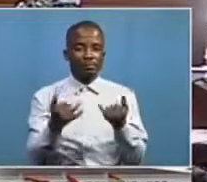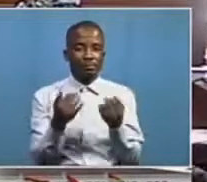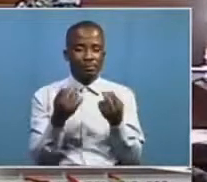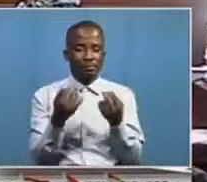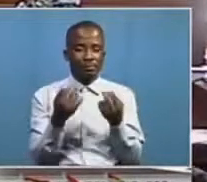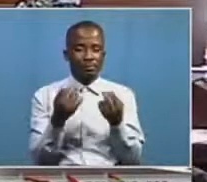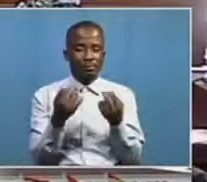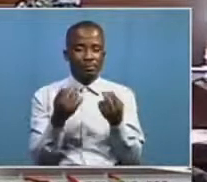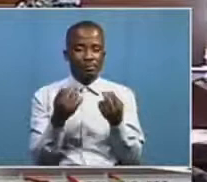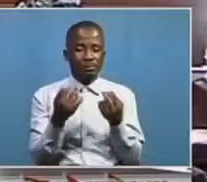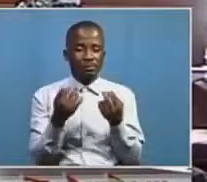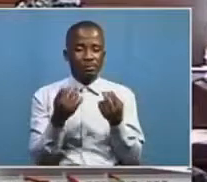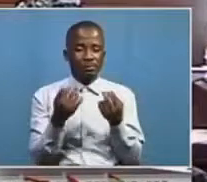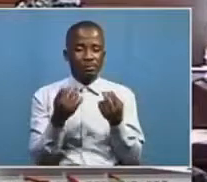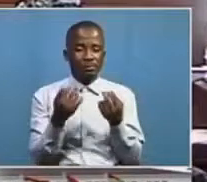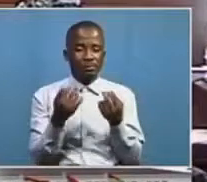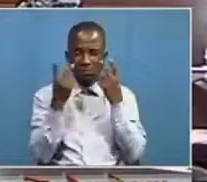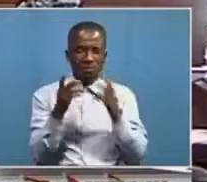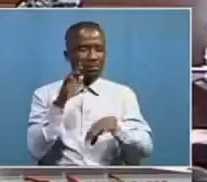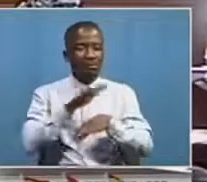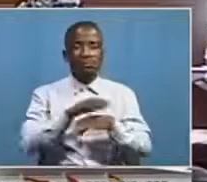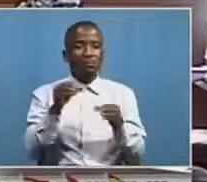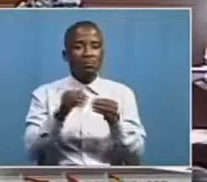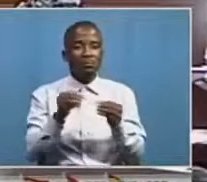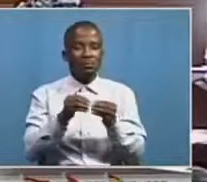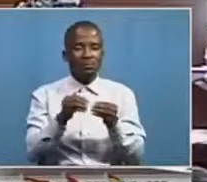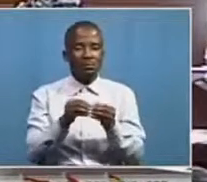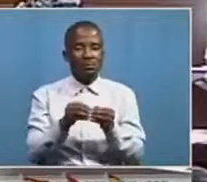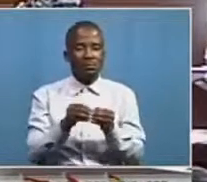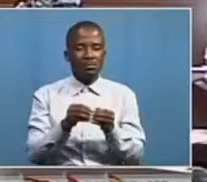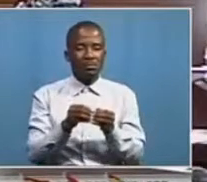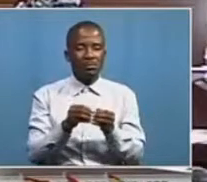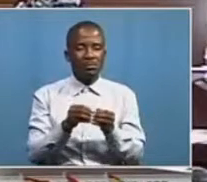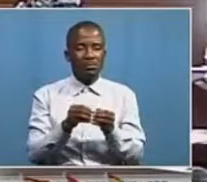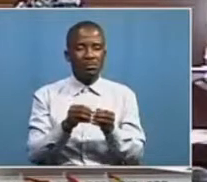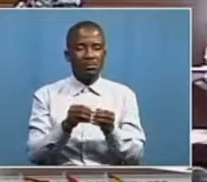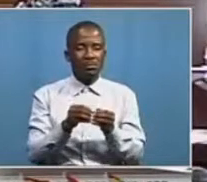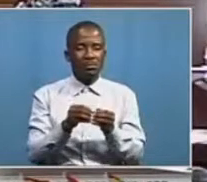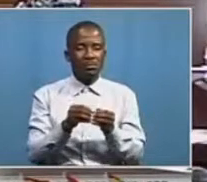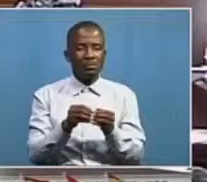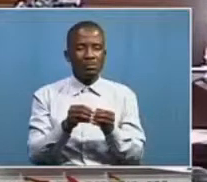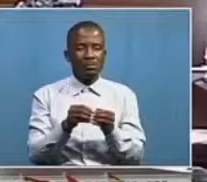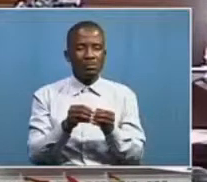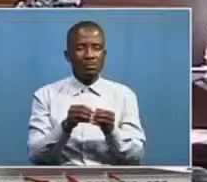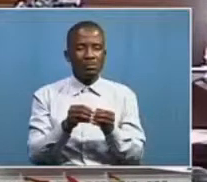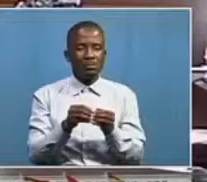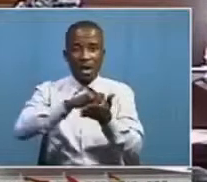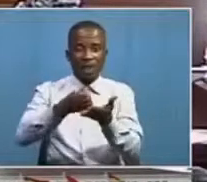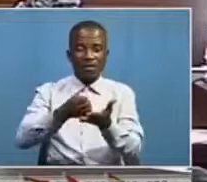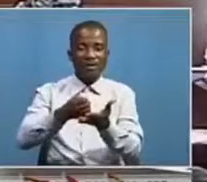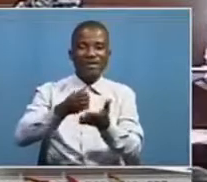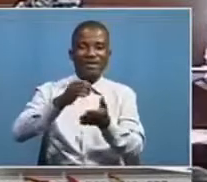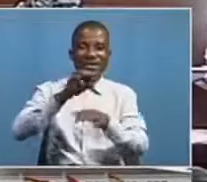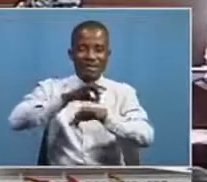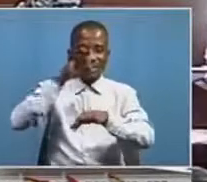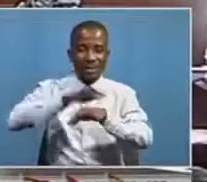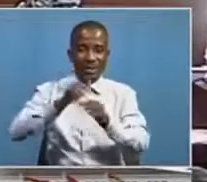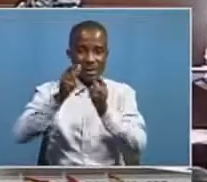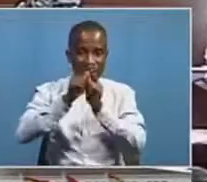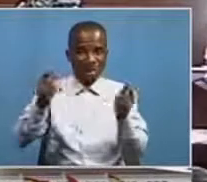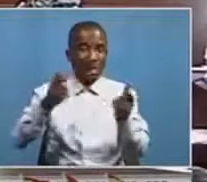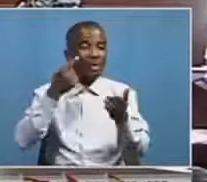from the pleadings of the petitioner, paragraph 12 thereof, and the evidence elicited from Mr. Seydou Nketia as shown